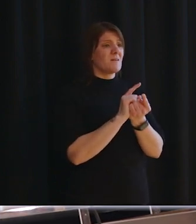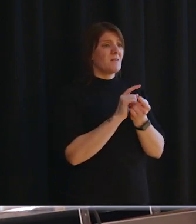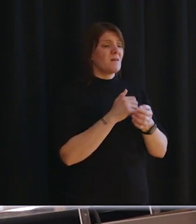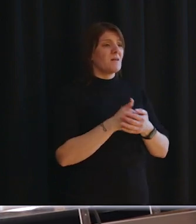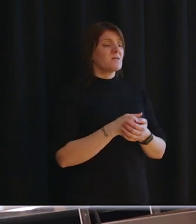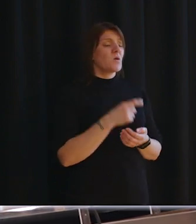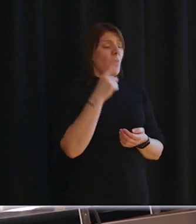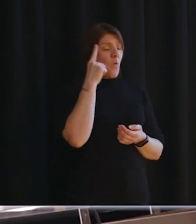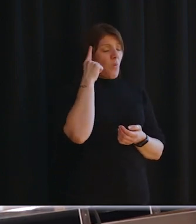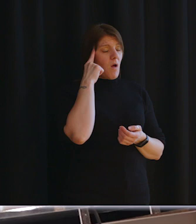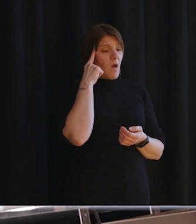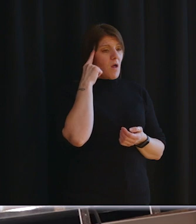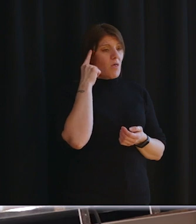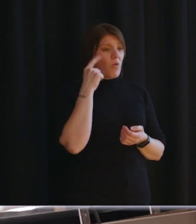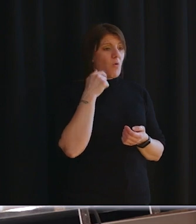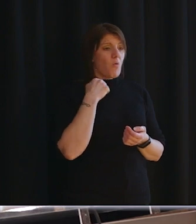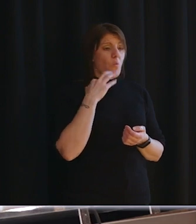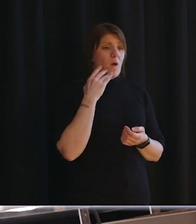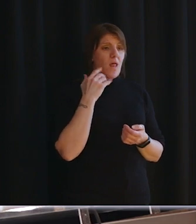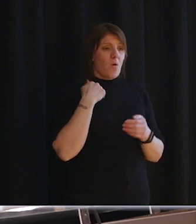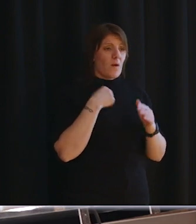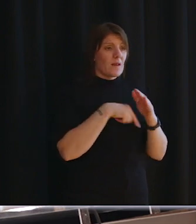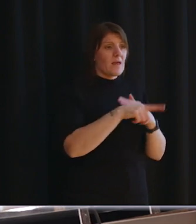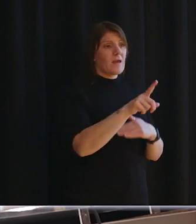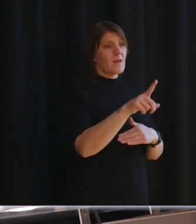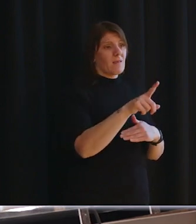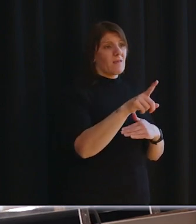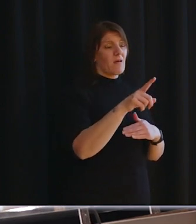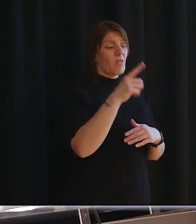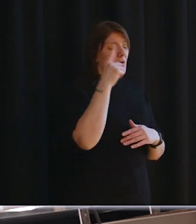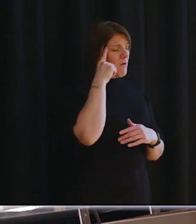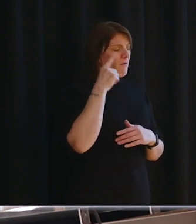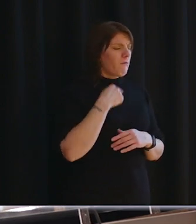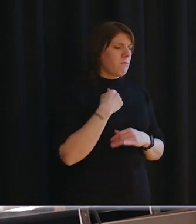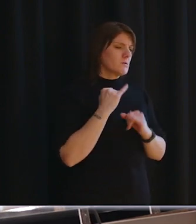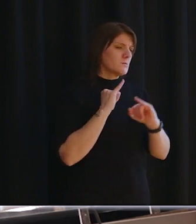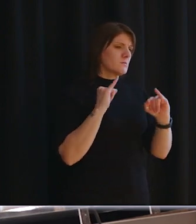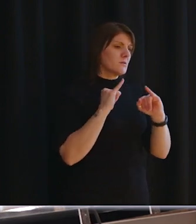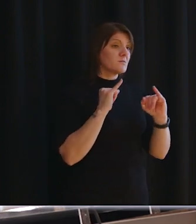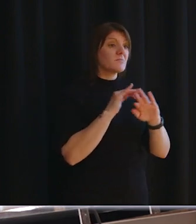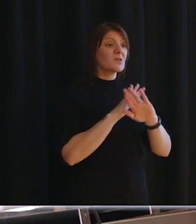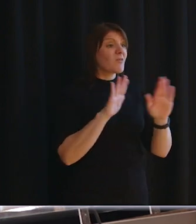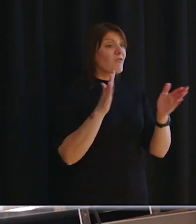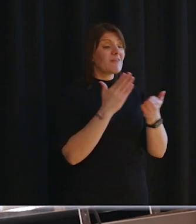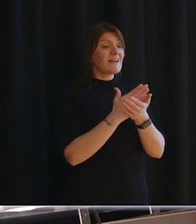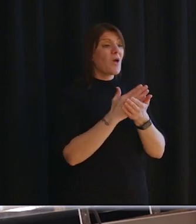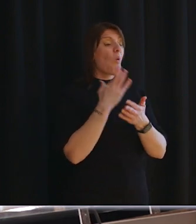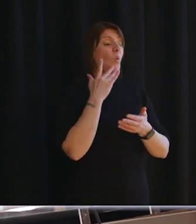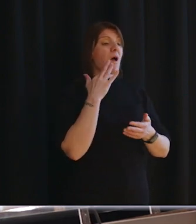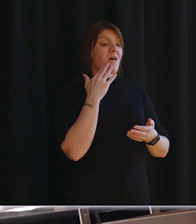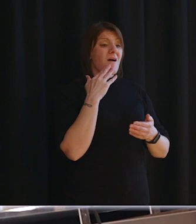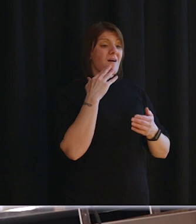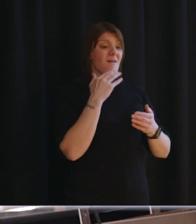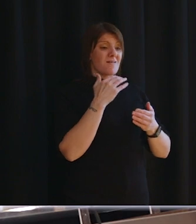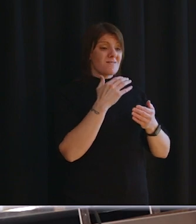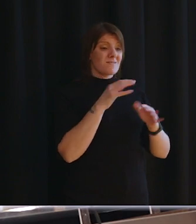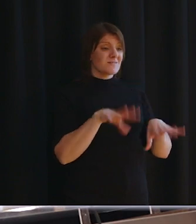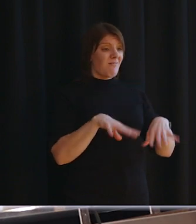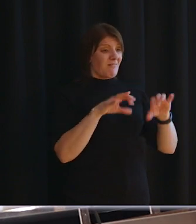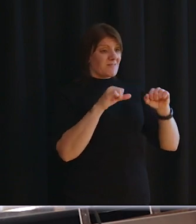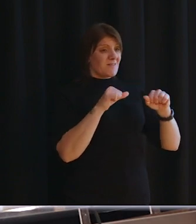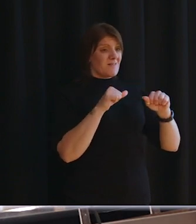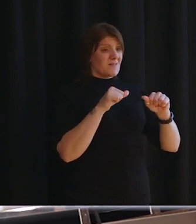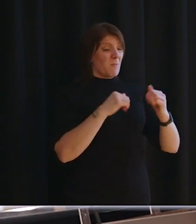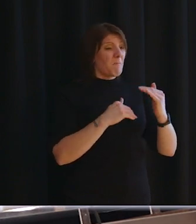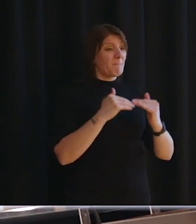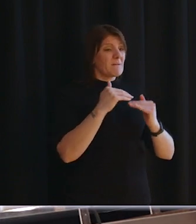when I first went in, oh, this is going to be the really, really tricky bit. But it wasn't. As soon as I started building trust and relationships and rapport and started giving those parents more of what